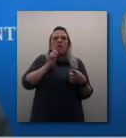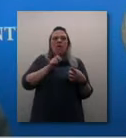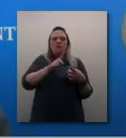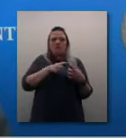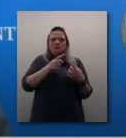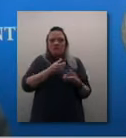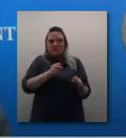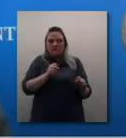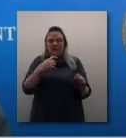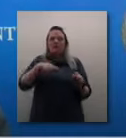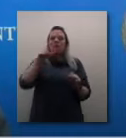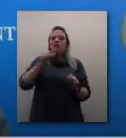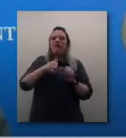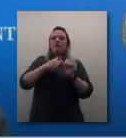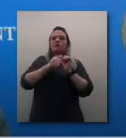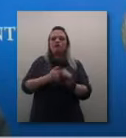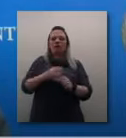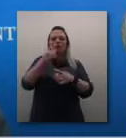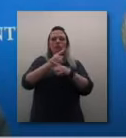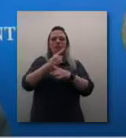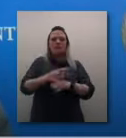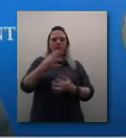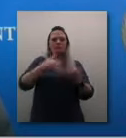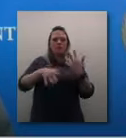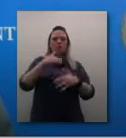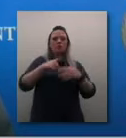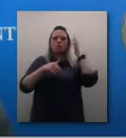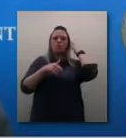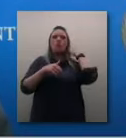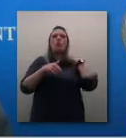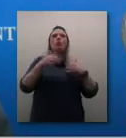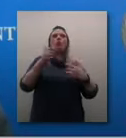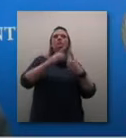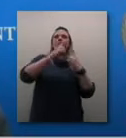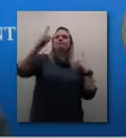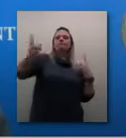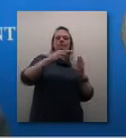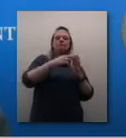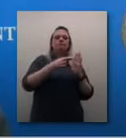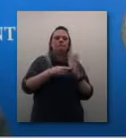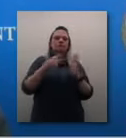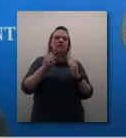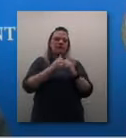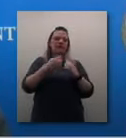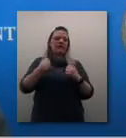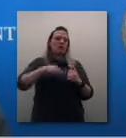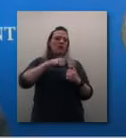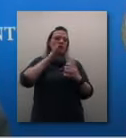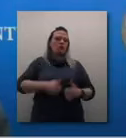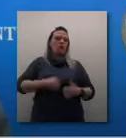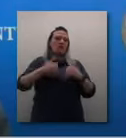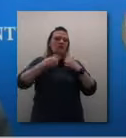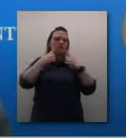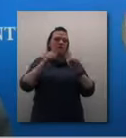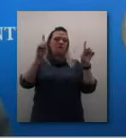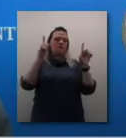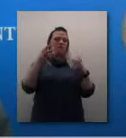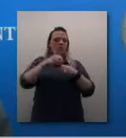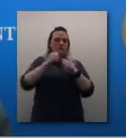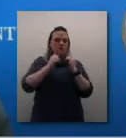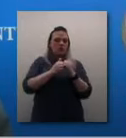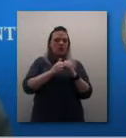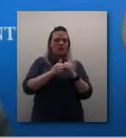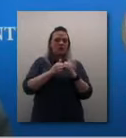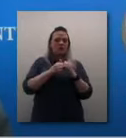follow proper social distancing guidelines, and together we will get through this. We are in this together. We are